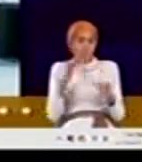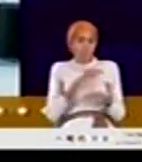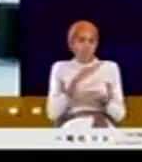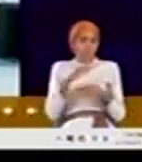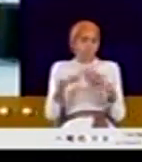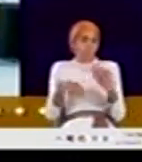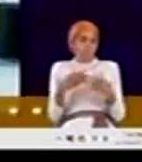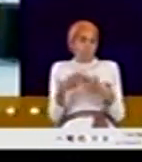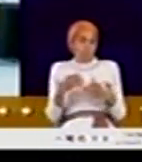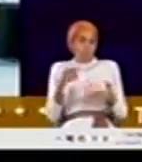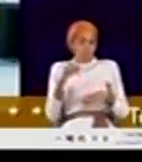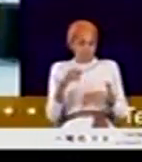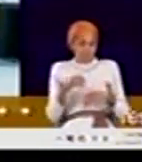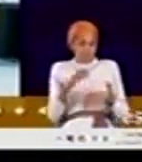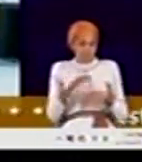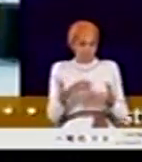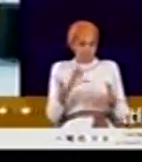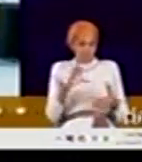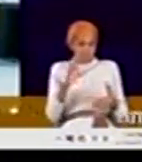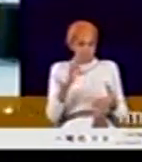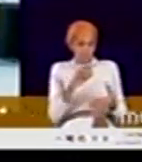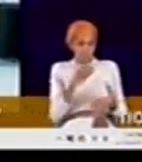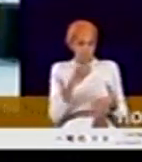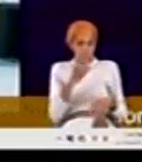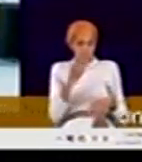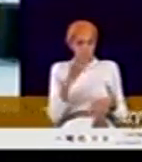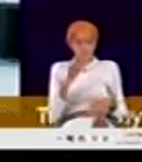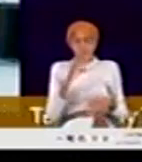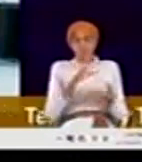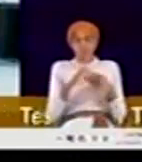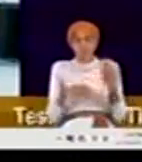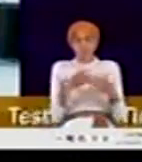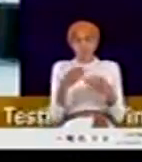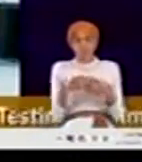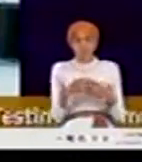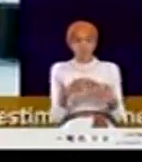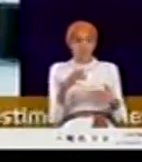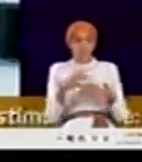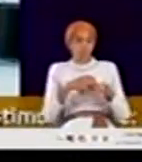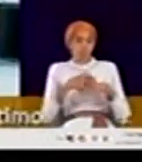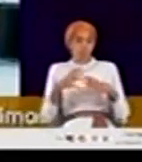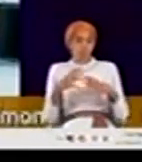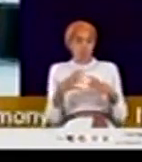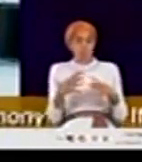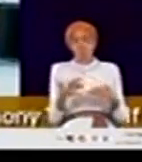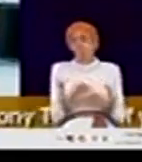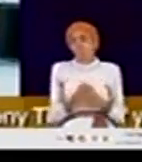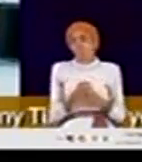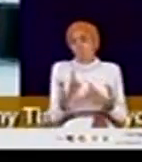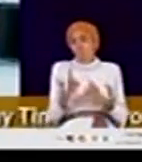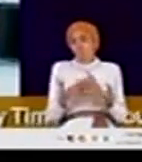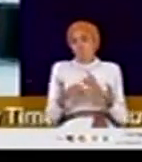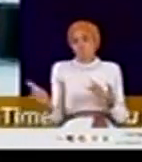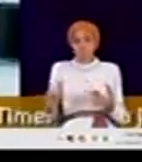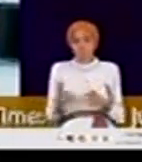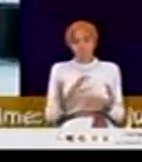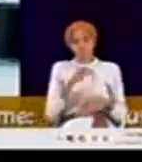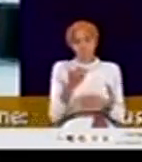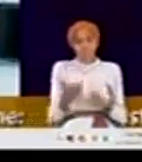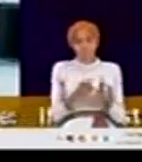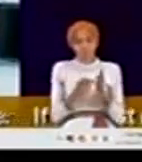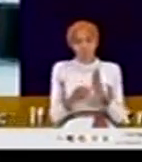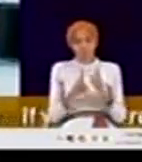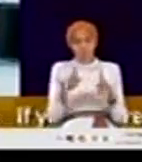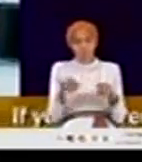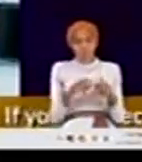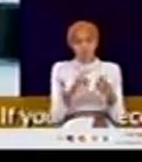gone praise the Lord after that after the program another program in fact me I went to the program